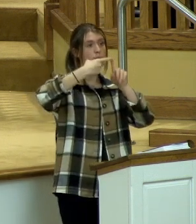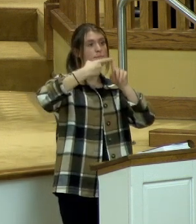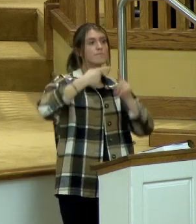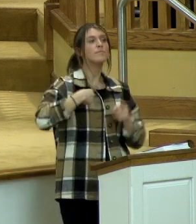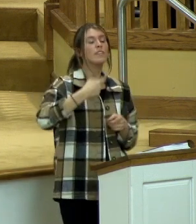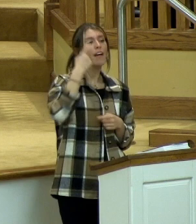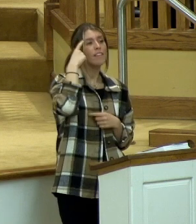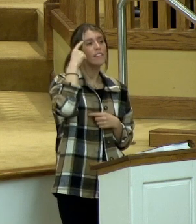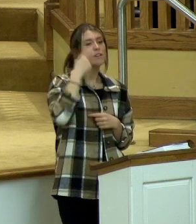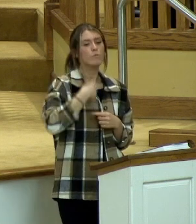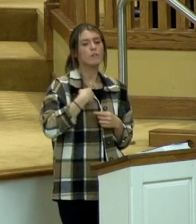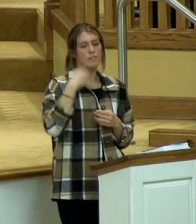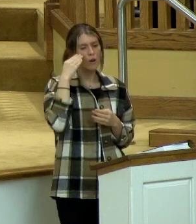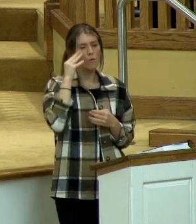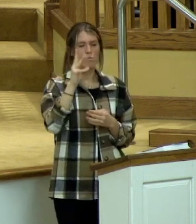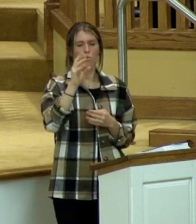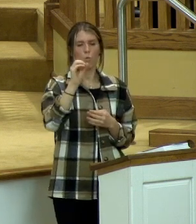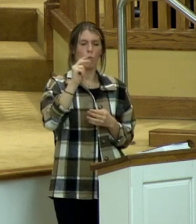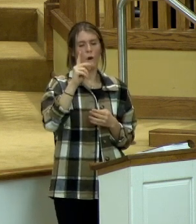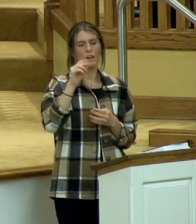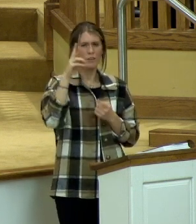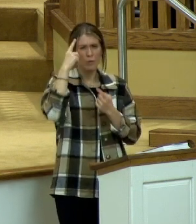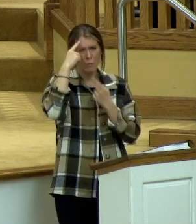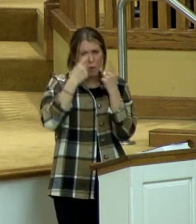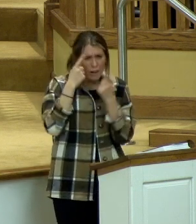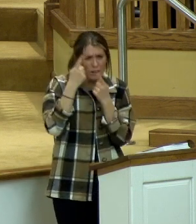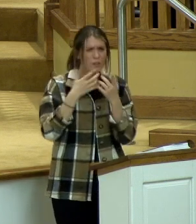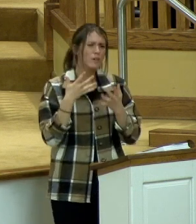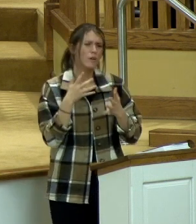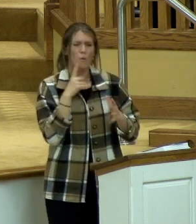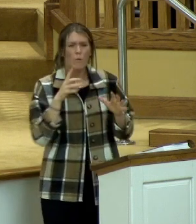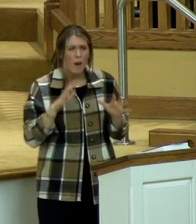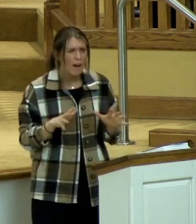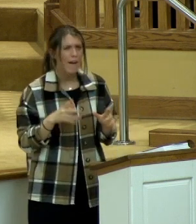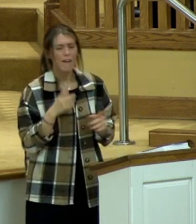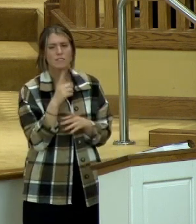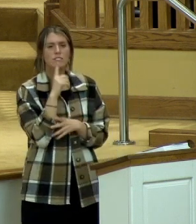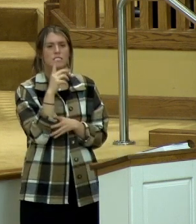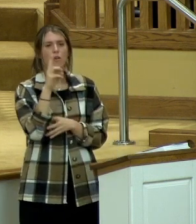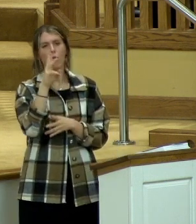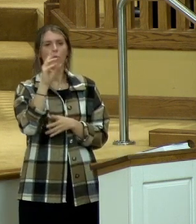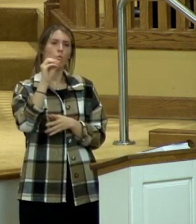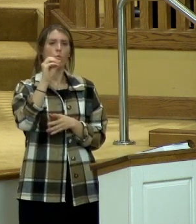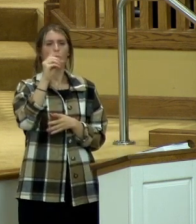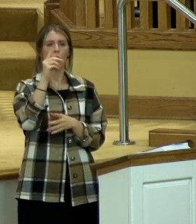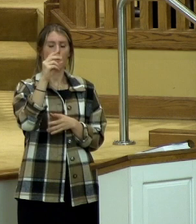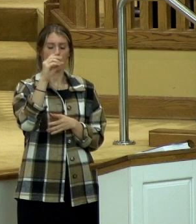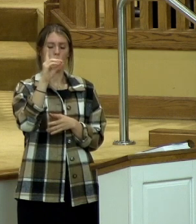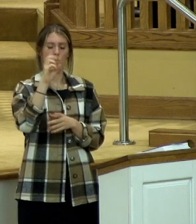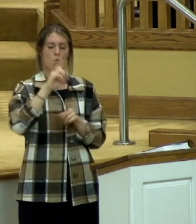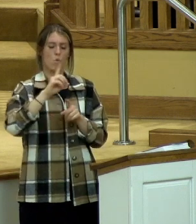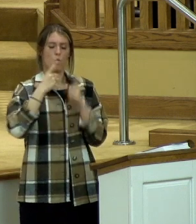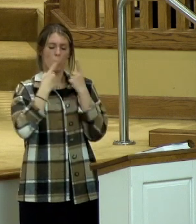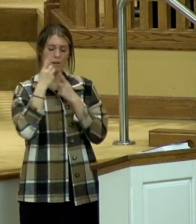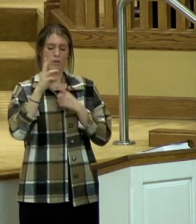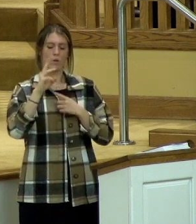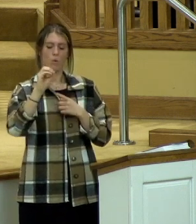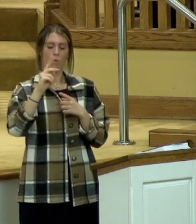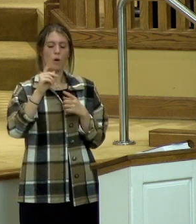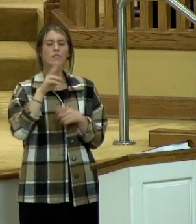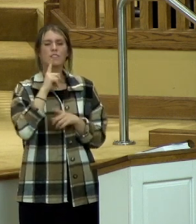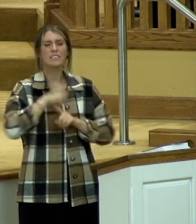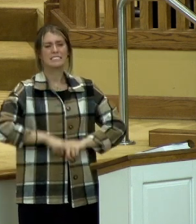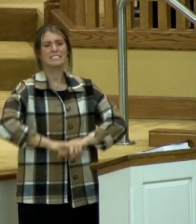I think we know what wonder is. We get wonder, okay? We get wonder. Wonder is the difference between